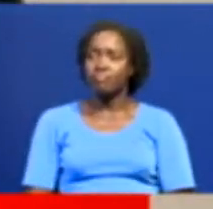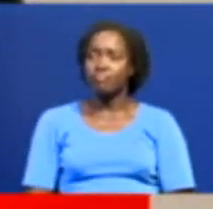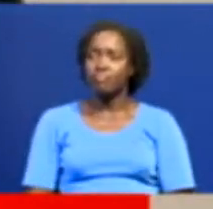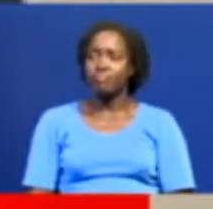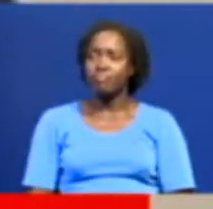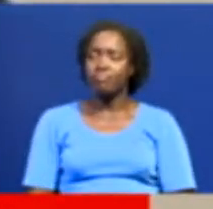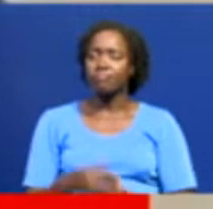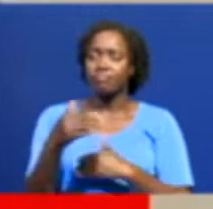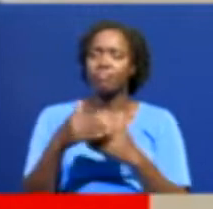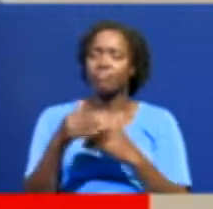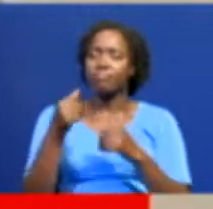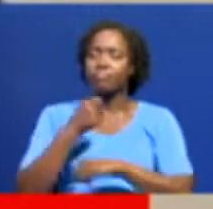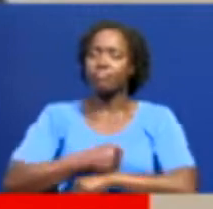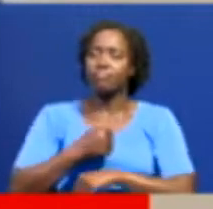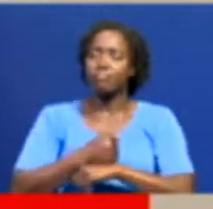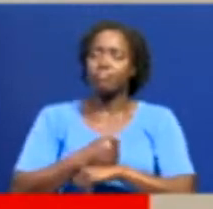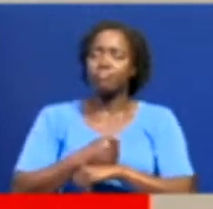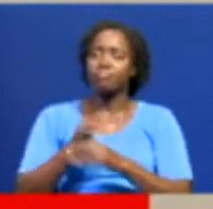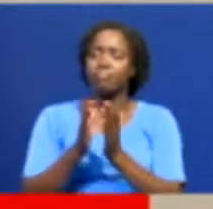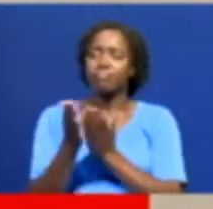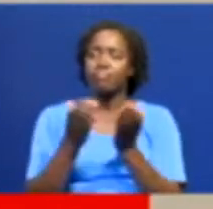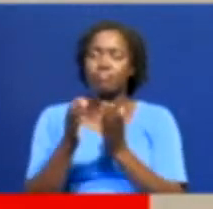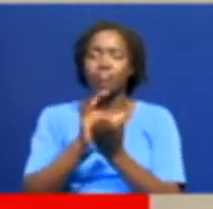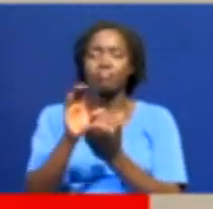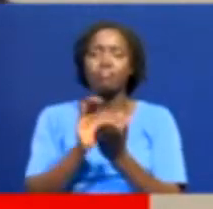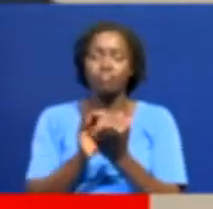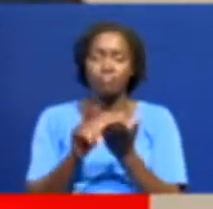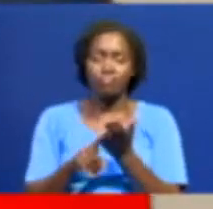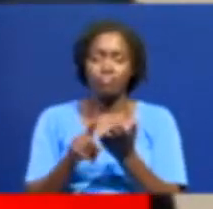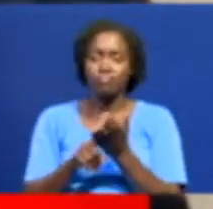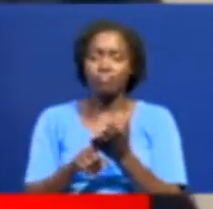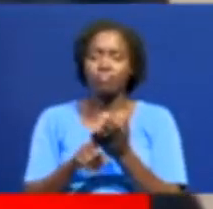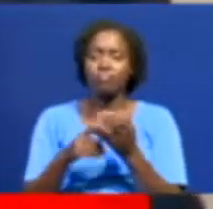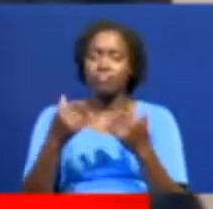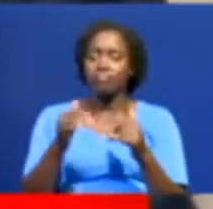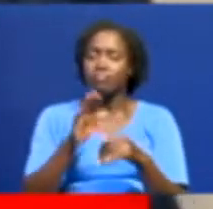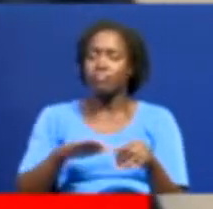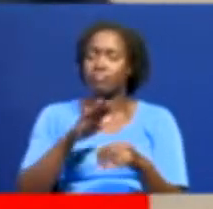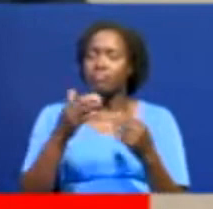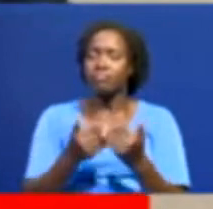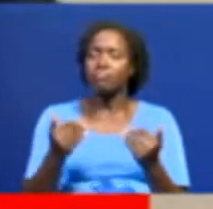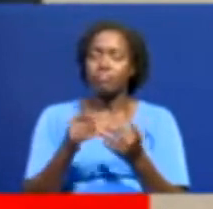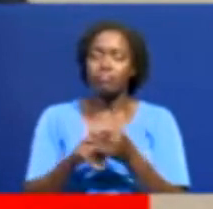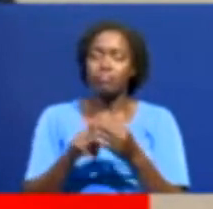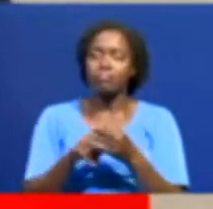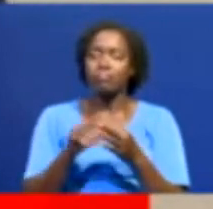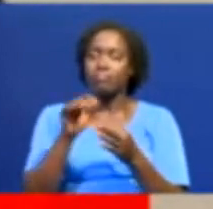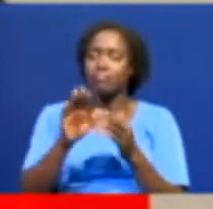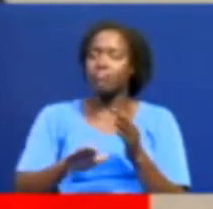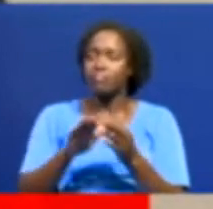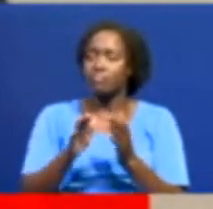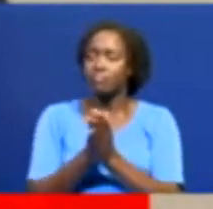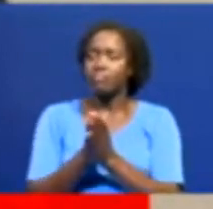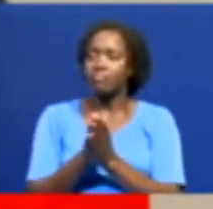to a nearby school. We'll have commercial centers. We have a playground for our children, parking slots, which will